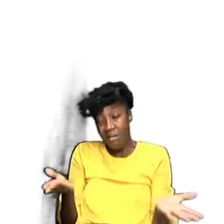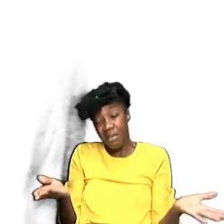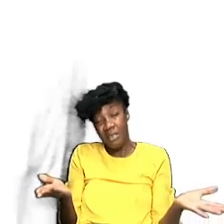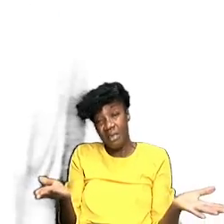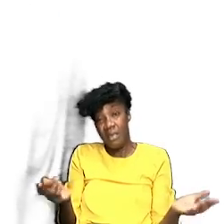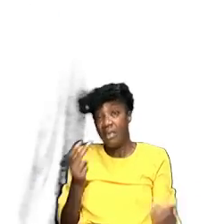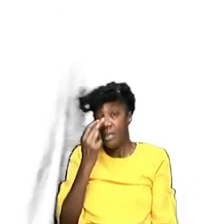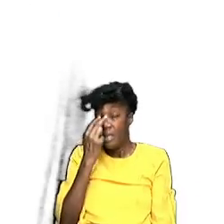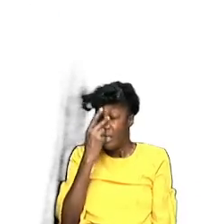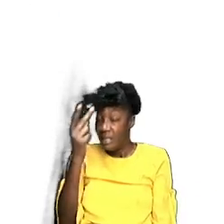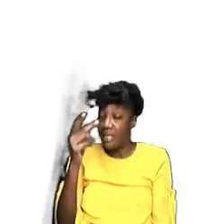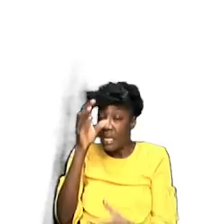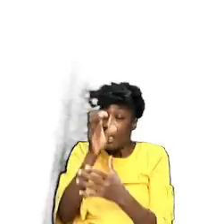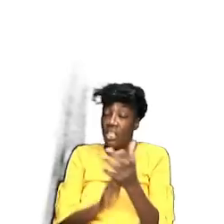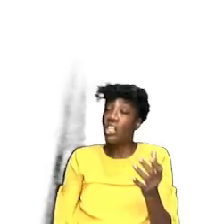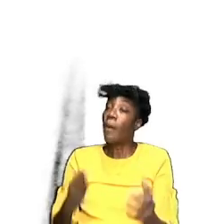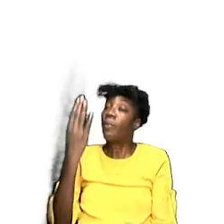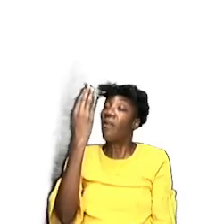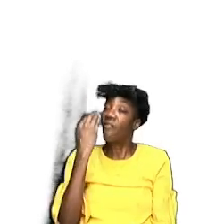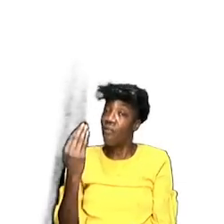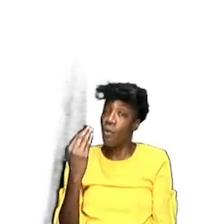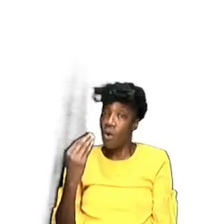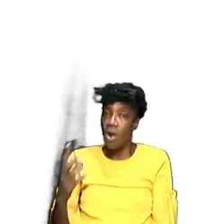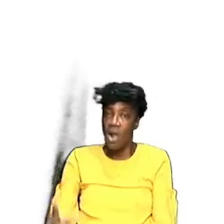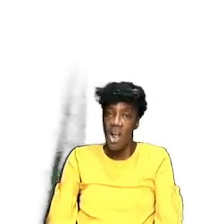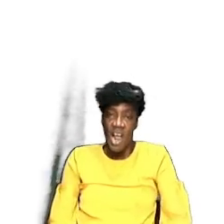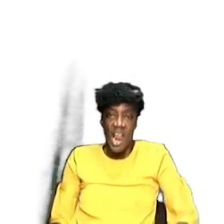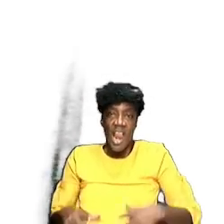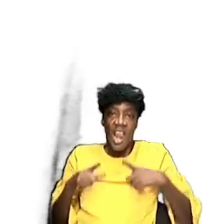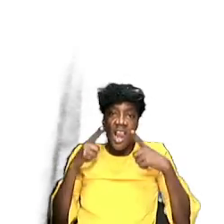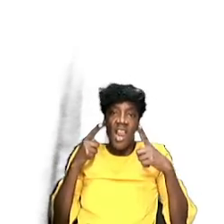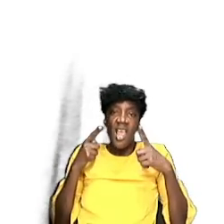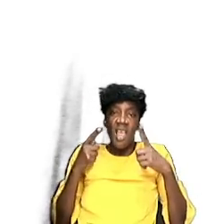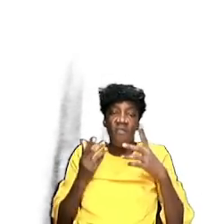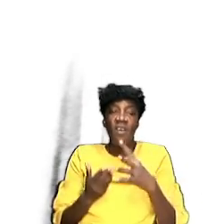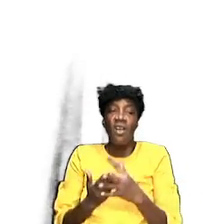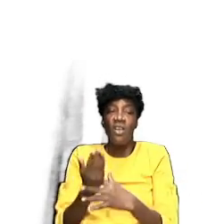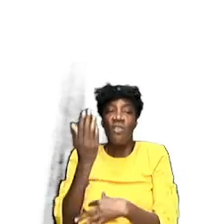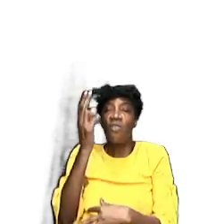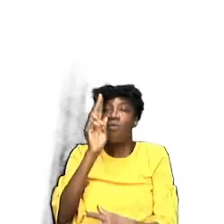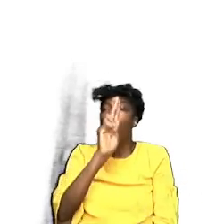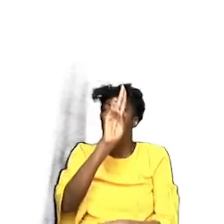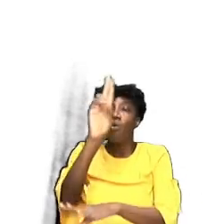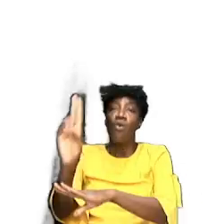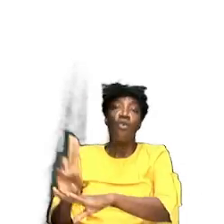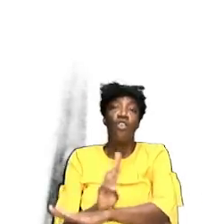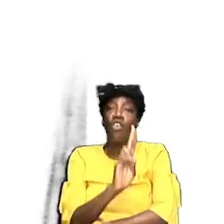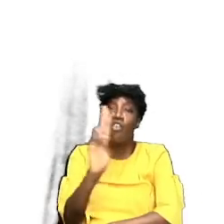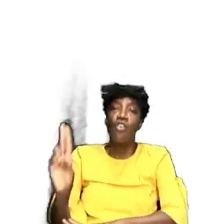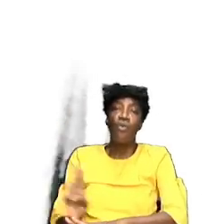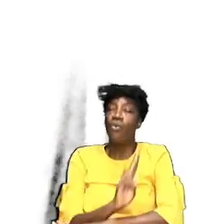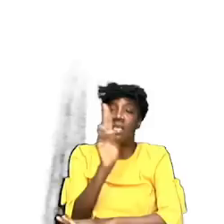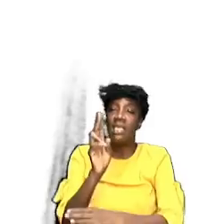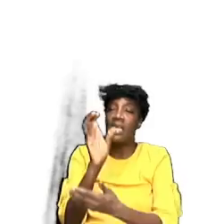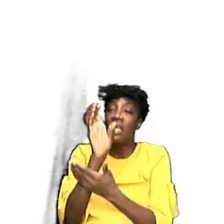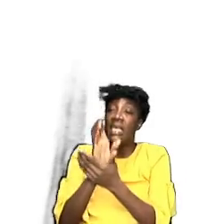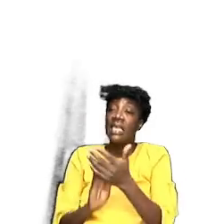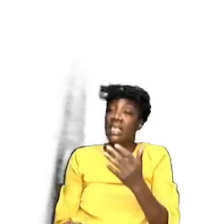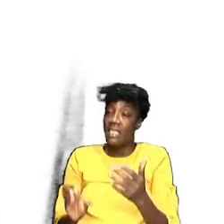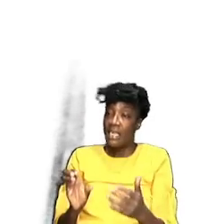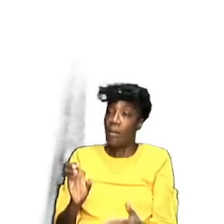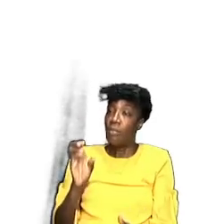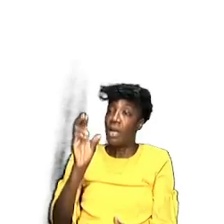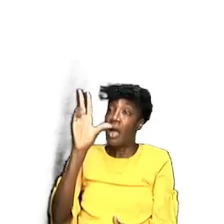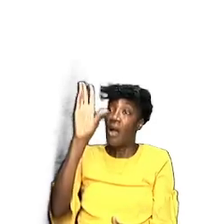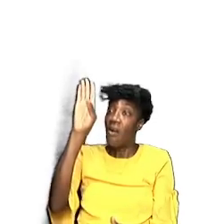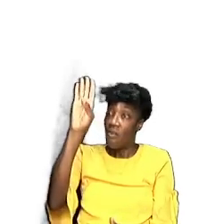in chapter 4, that we live through unity. Amen. So a good example of that is found in Ephesians chapter 4, 1 to